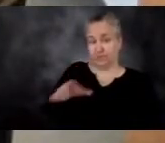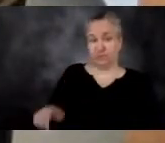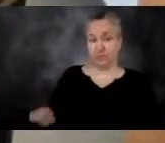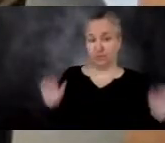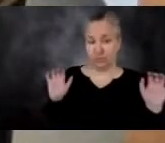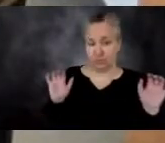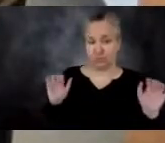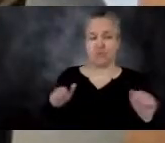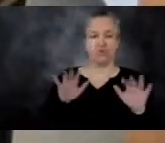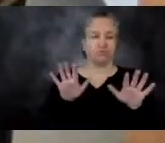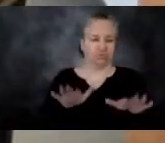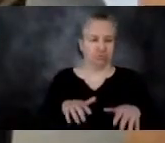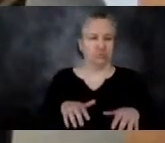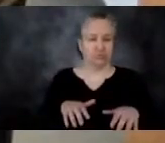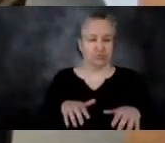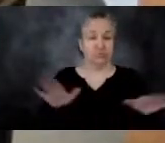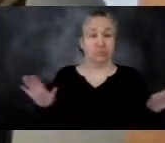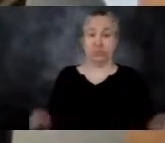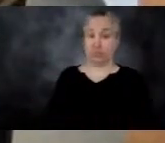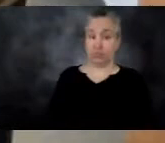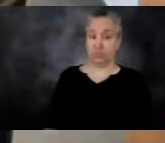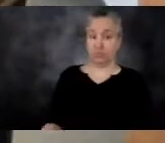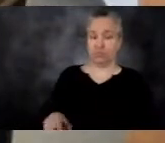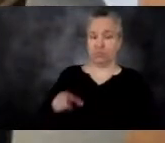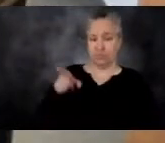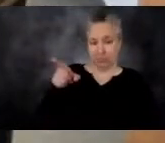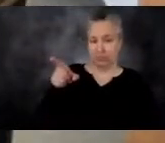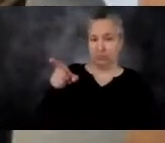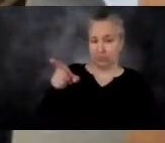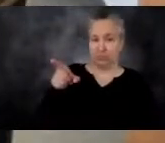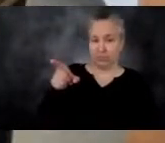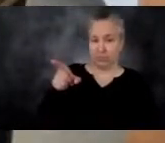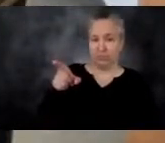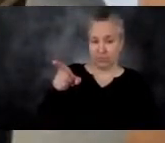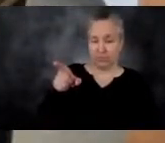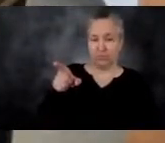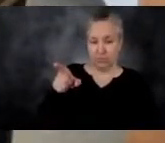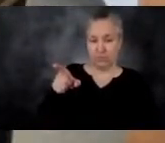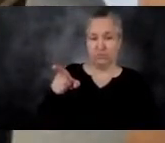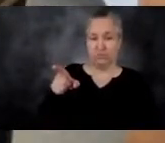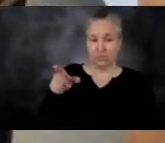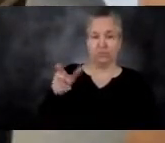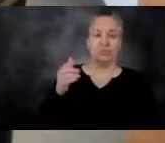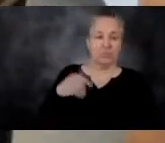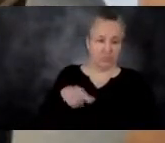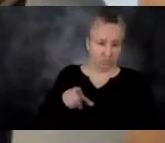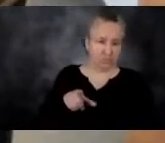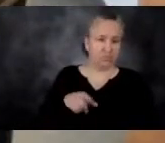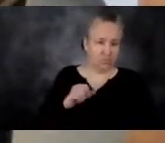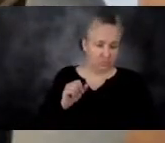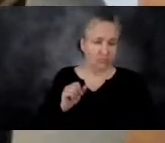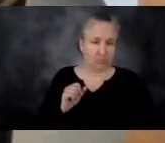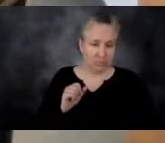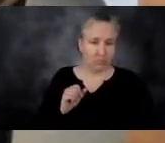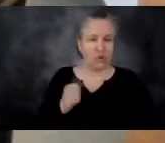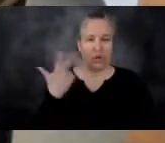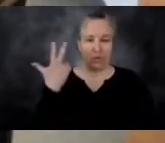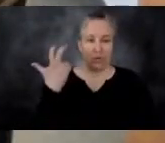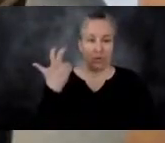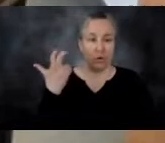and relax. Hands down, shift forward, hips back and relax. Three